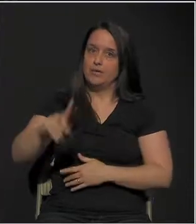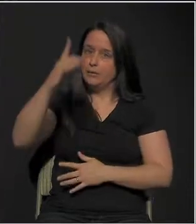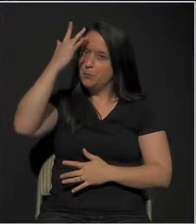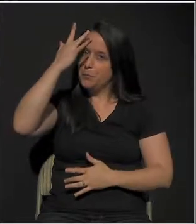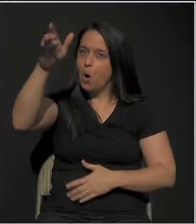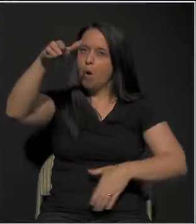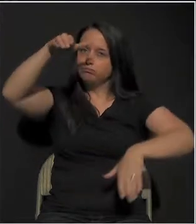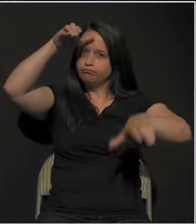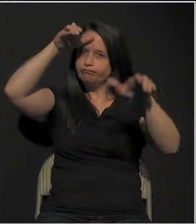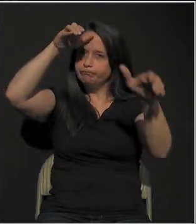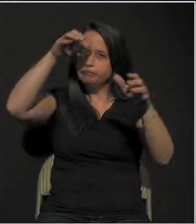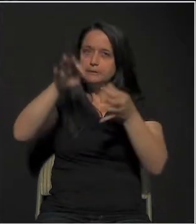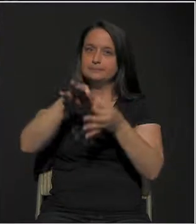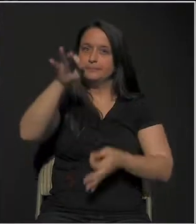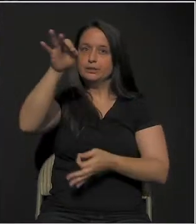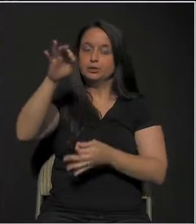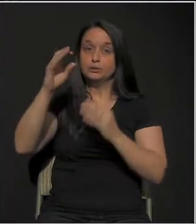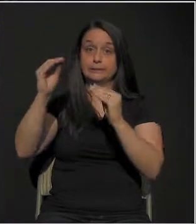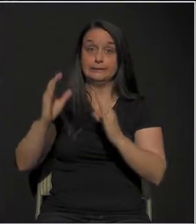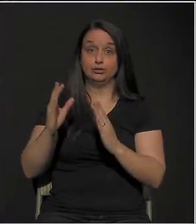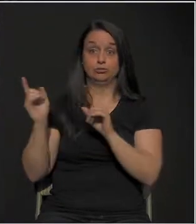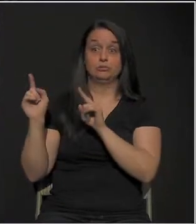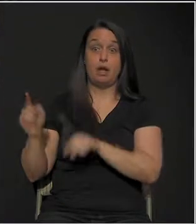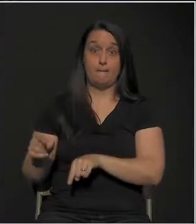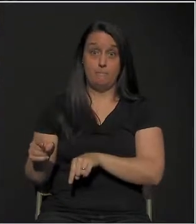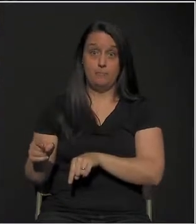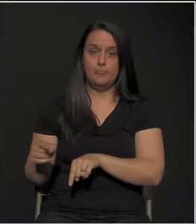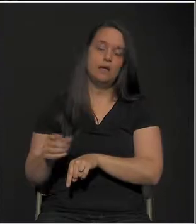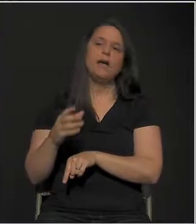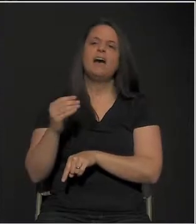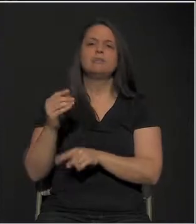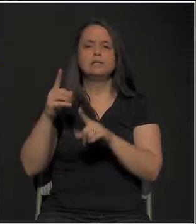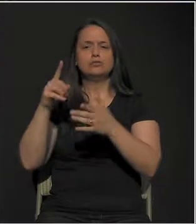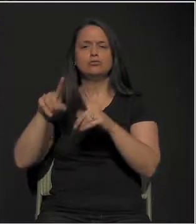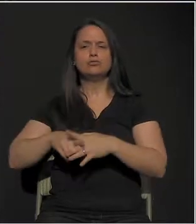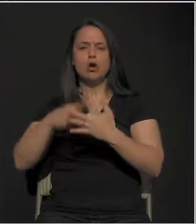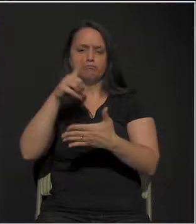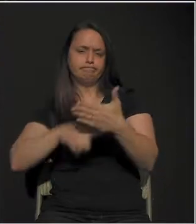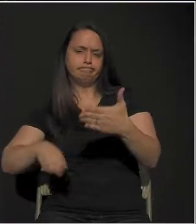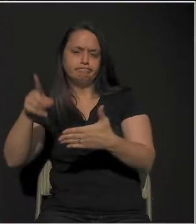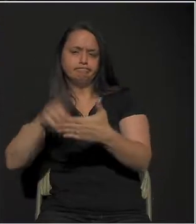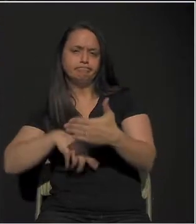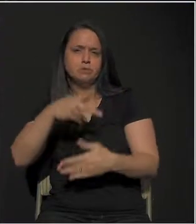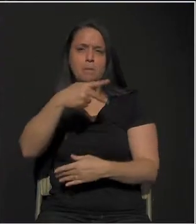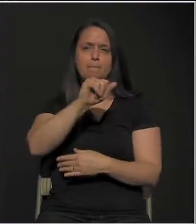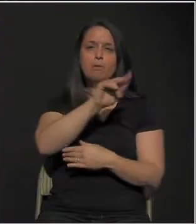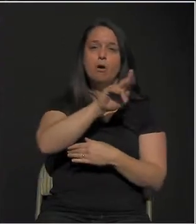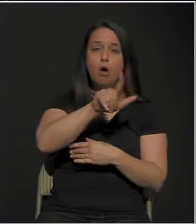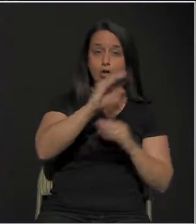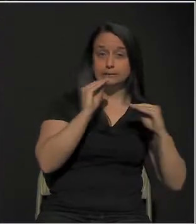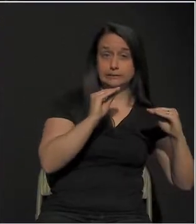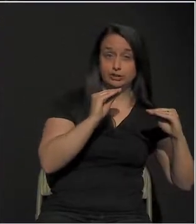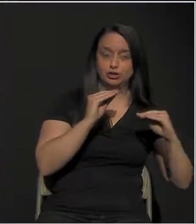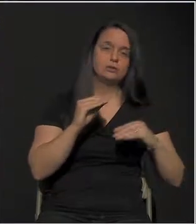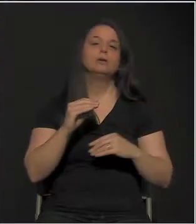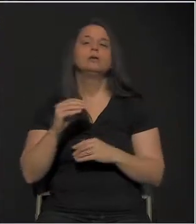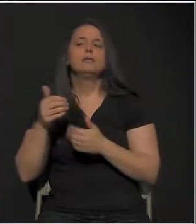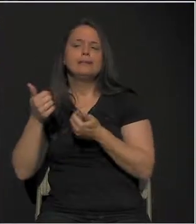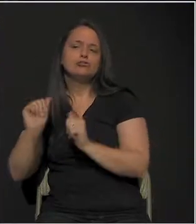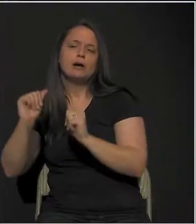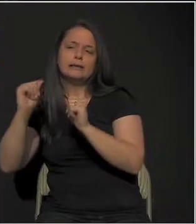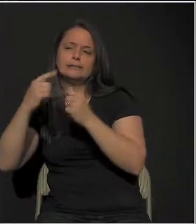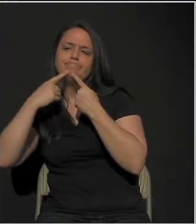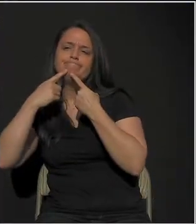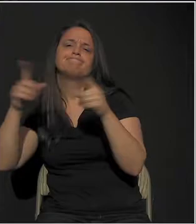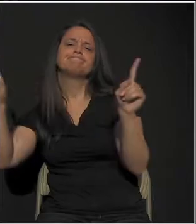start discrediting the teaching of Paul. And they start trying to tell people a better way,